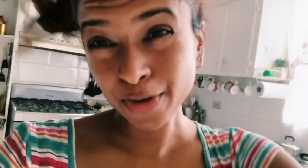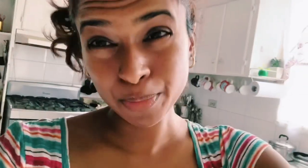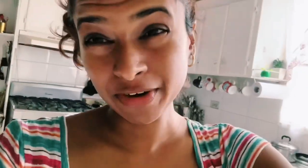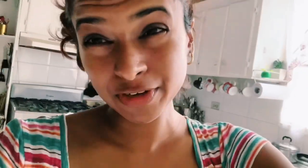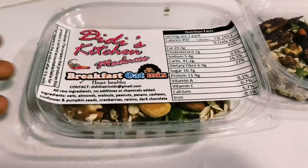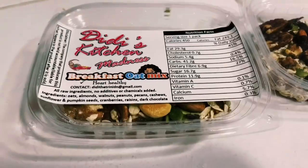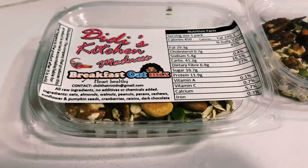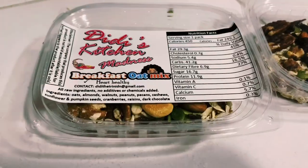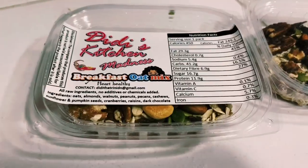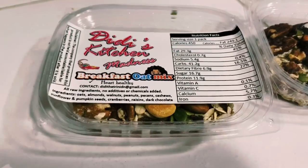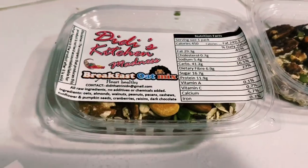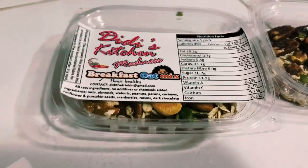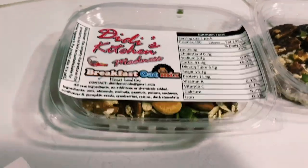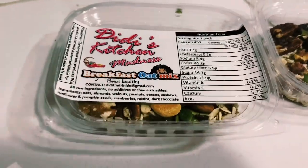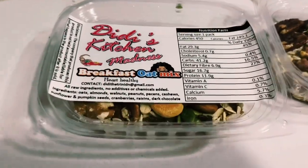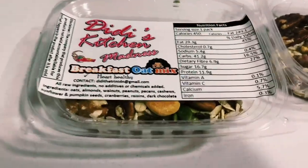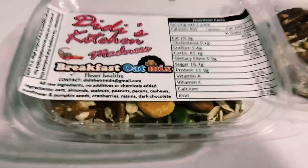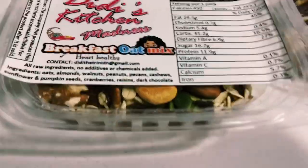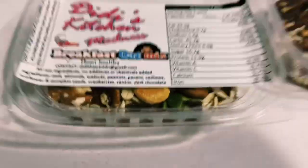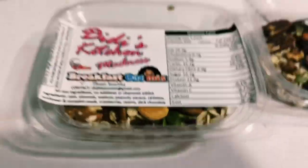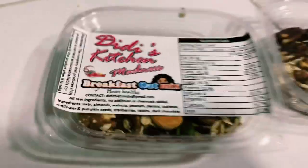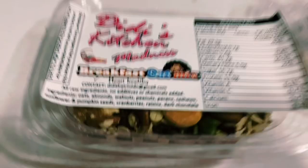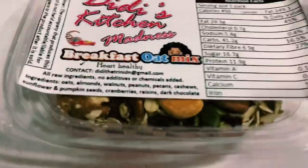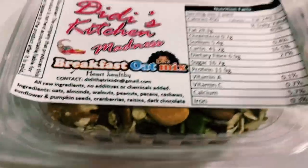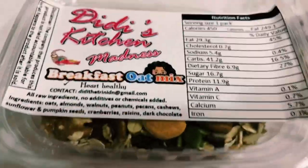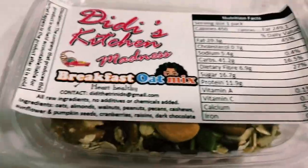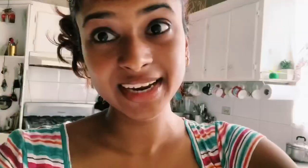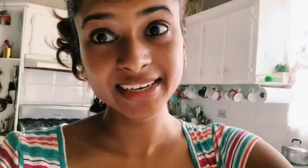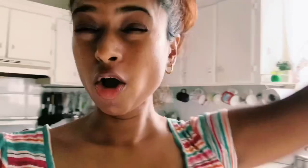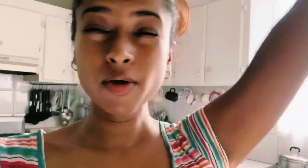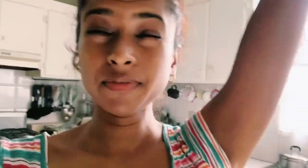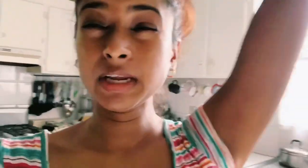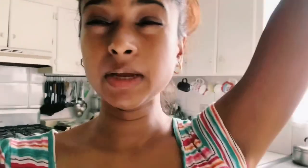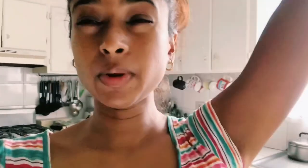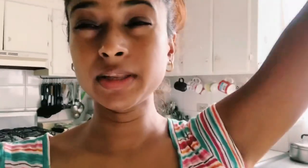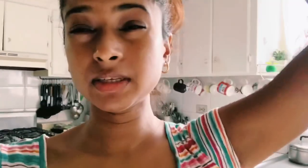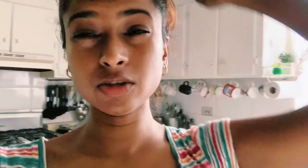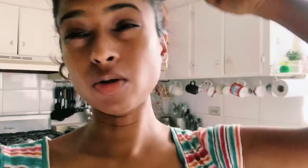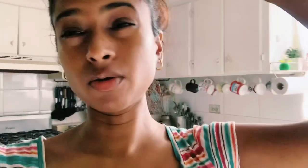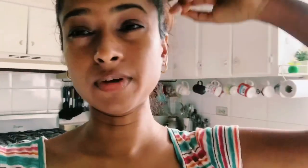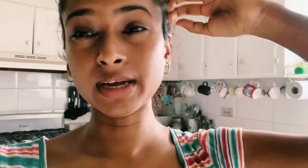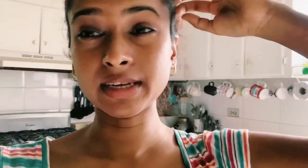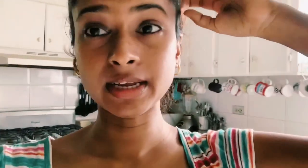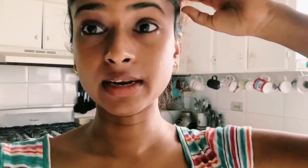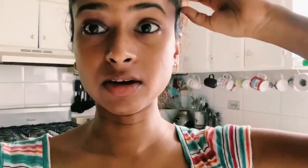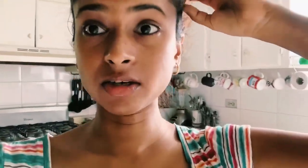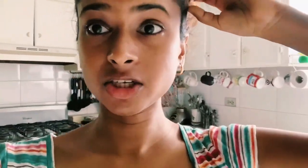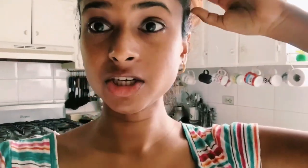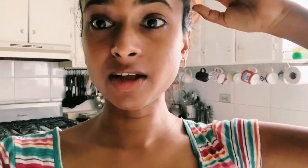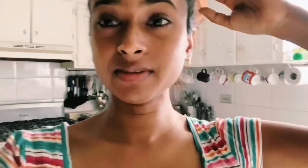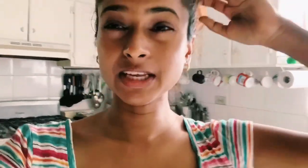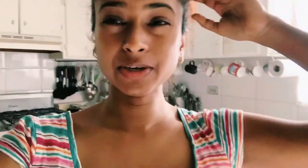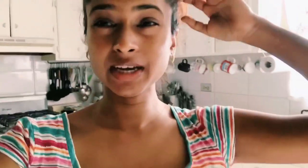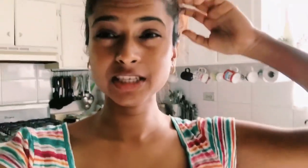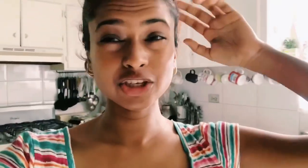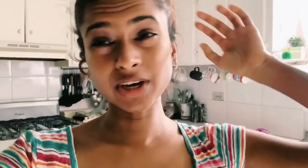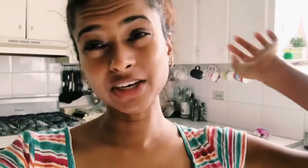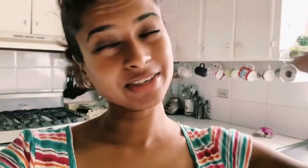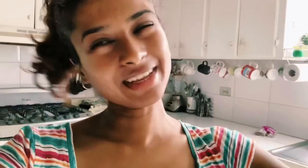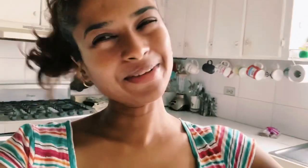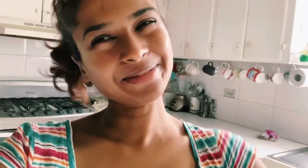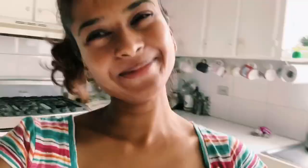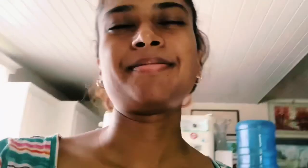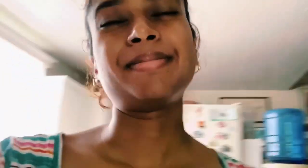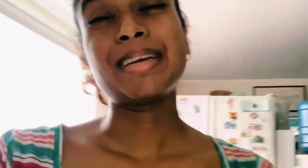lovable. Mwah. My breakfast, what makes it keep me so full, is fantastic. Hopefully when this is all over, I can get it on the shelves and you guys can try